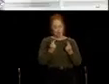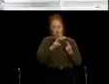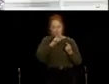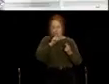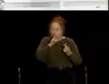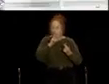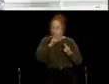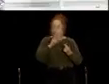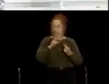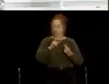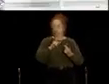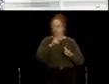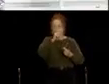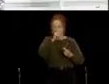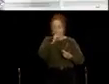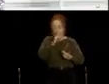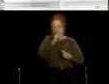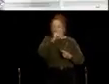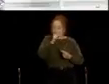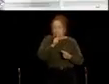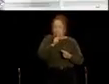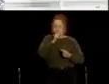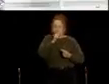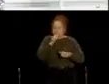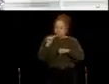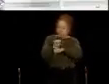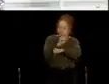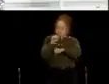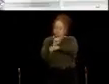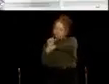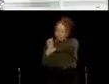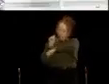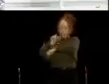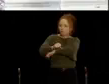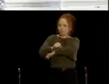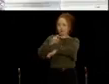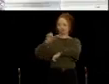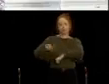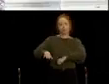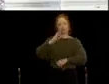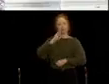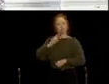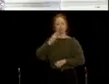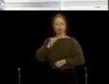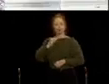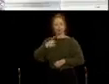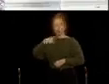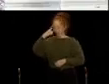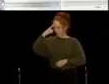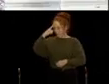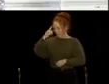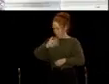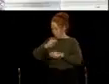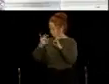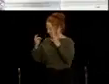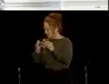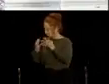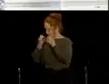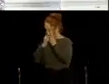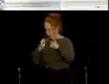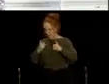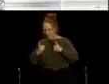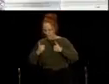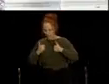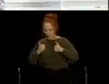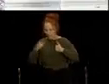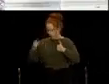while. So I was desperate for connection. I thought, of course my family loves me, of course they think I'm great, but